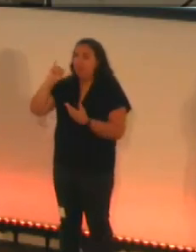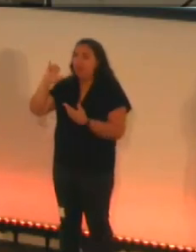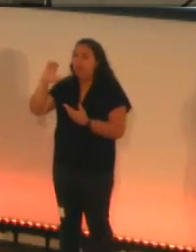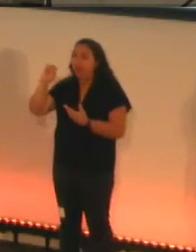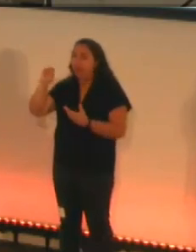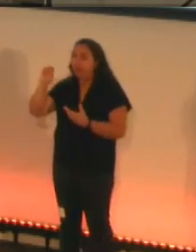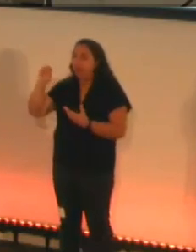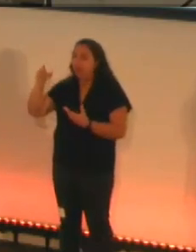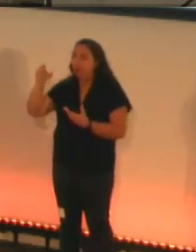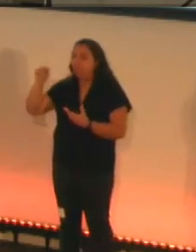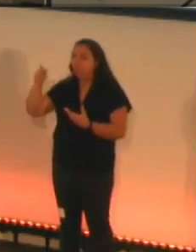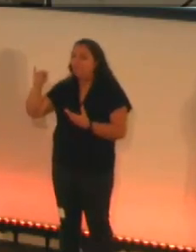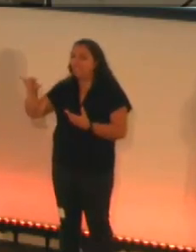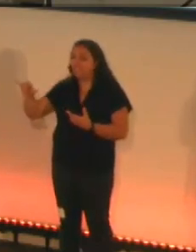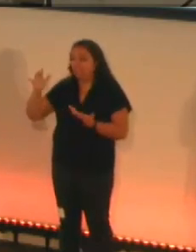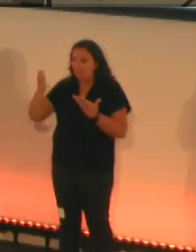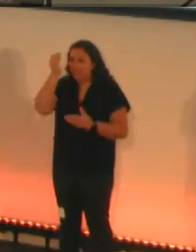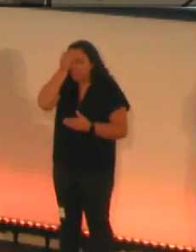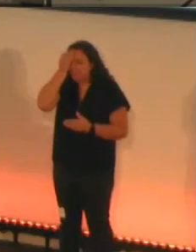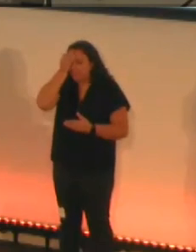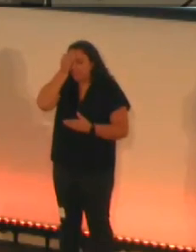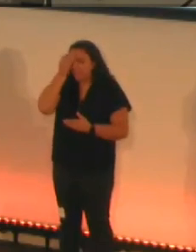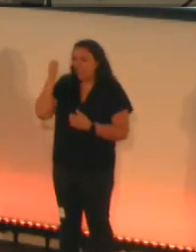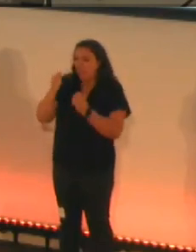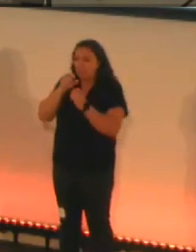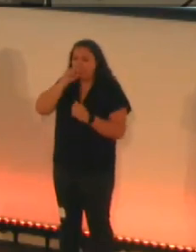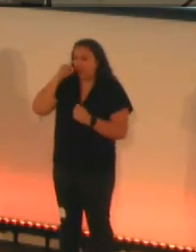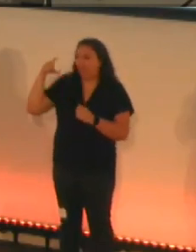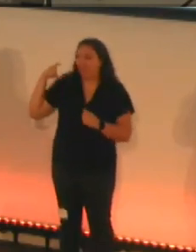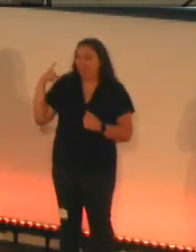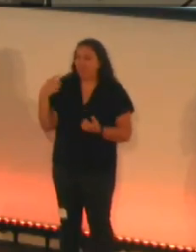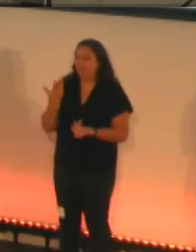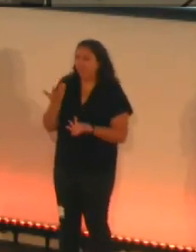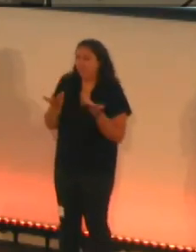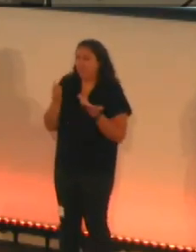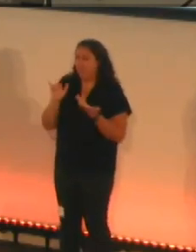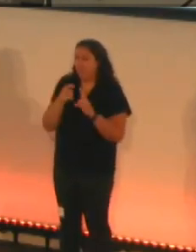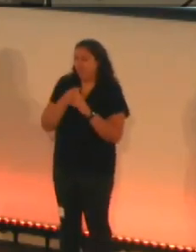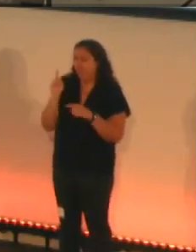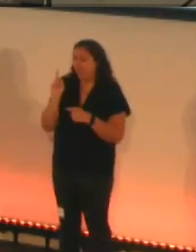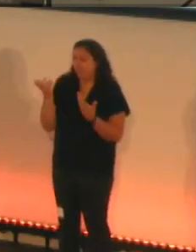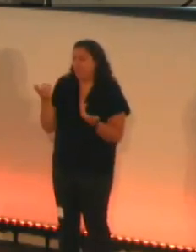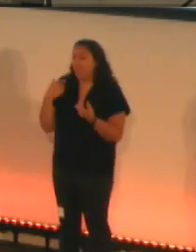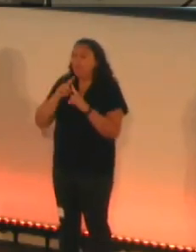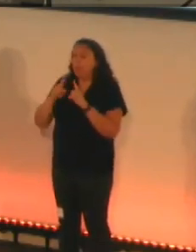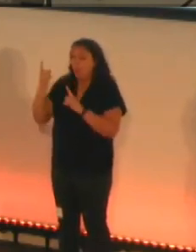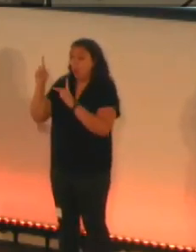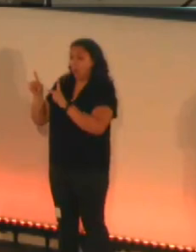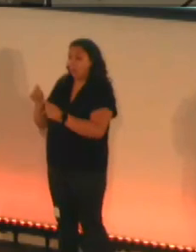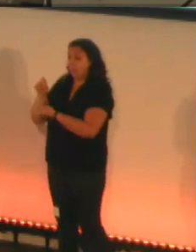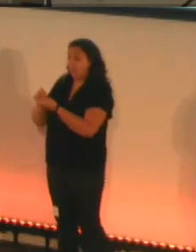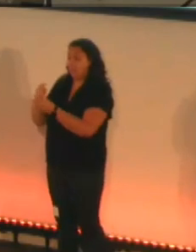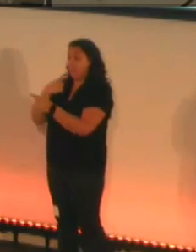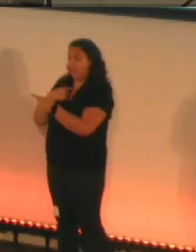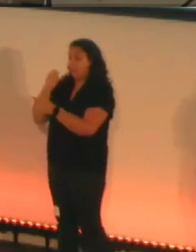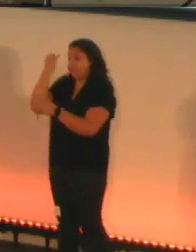like a pirate with a parrot like right there as its companion. And we're like, okay, maybe that's where that's coming from. One participant in particular, though, gave us an idea